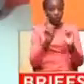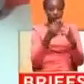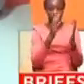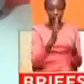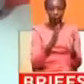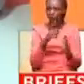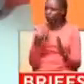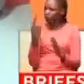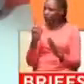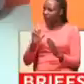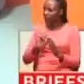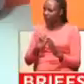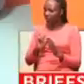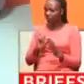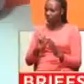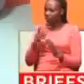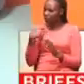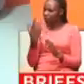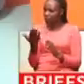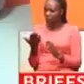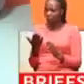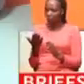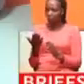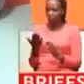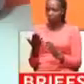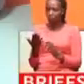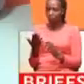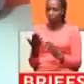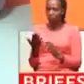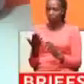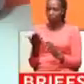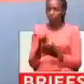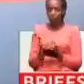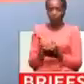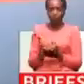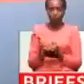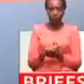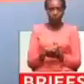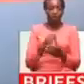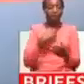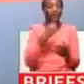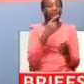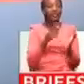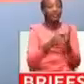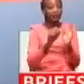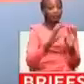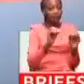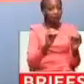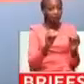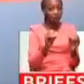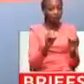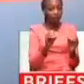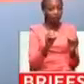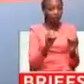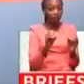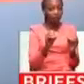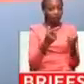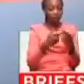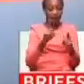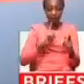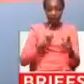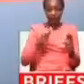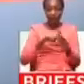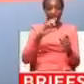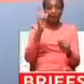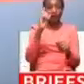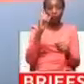this lady? She, like, I won't mention her name, but she's just a, you know, a lady around Nairobi.